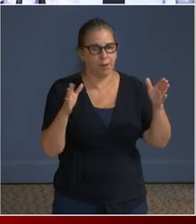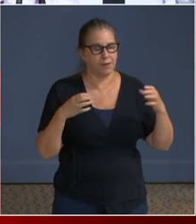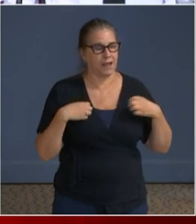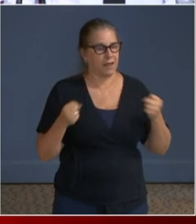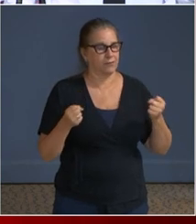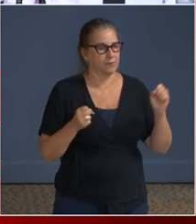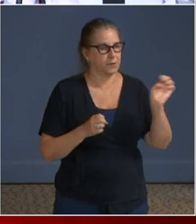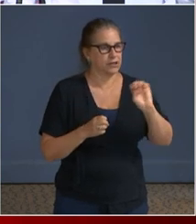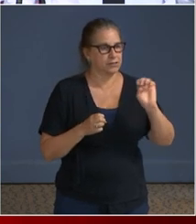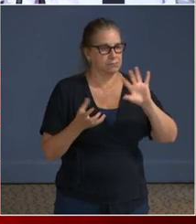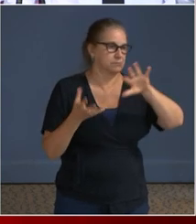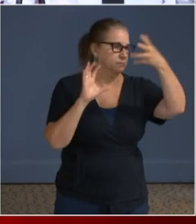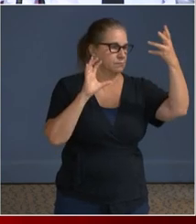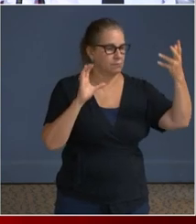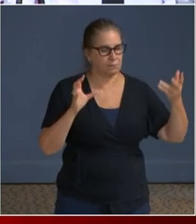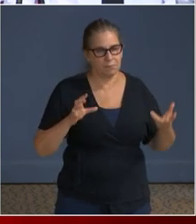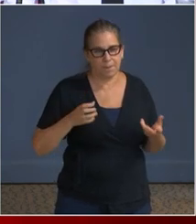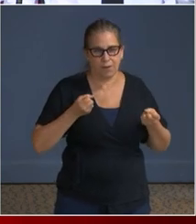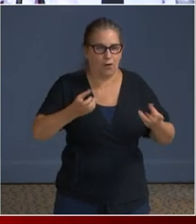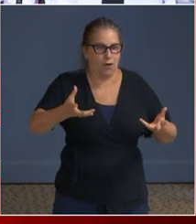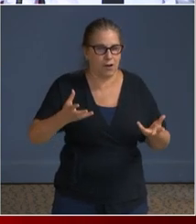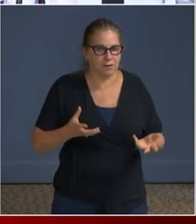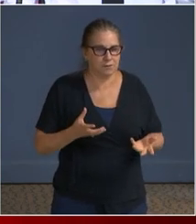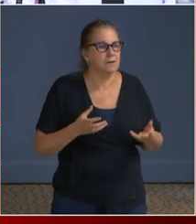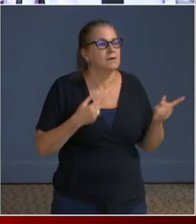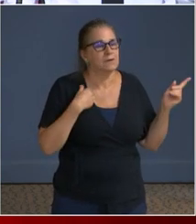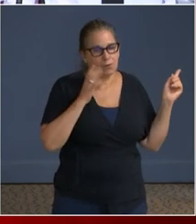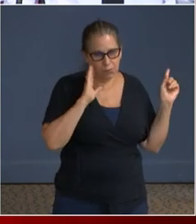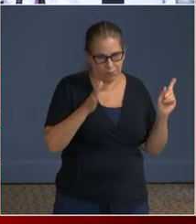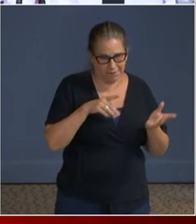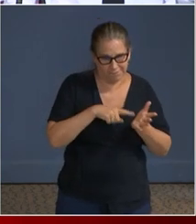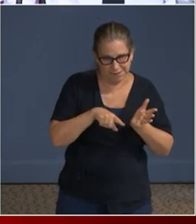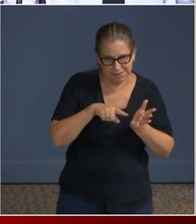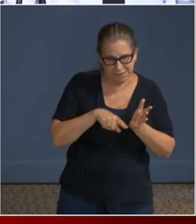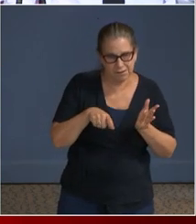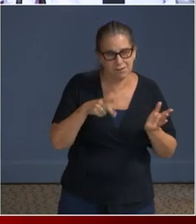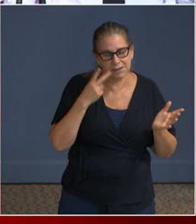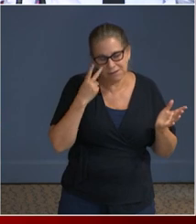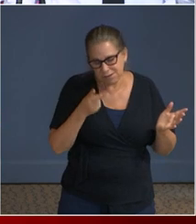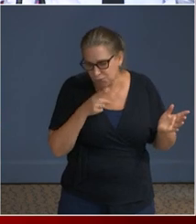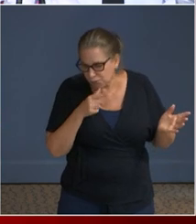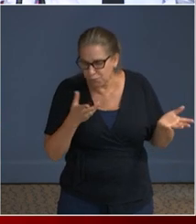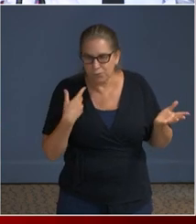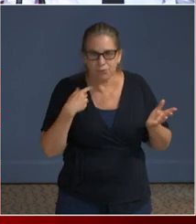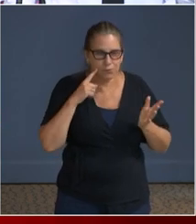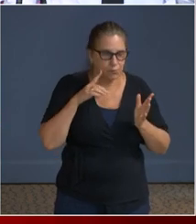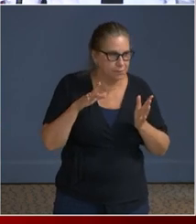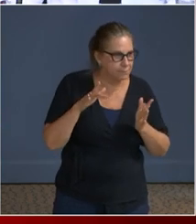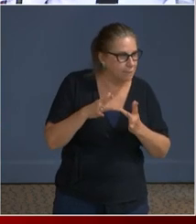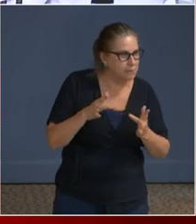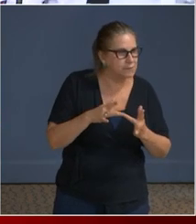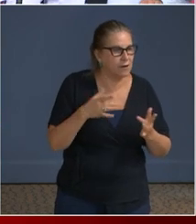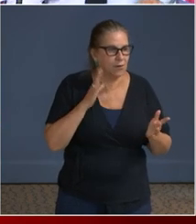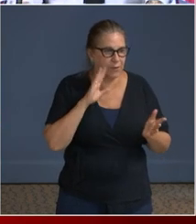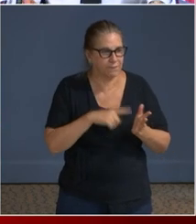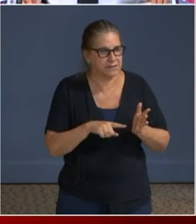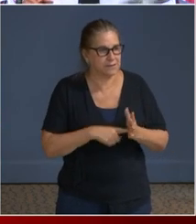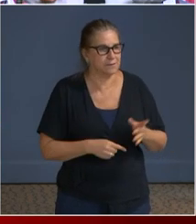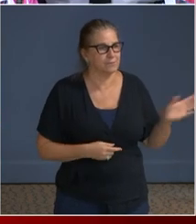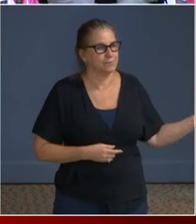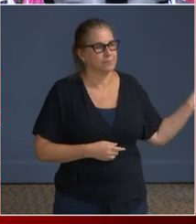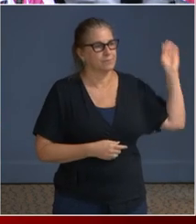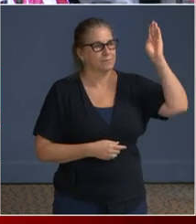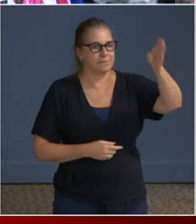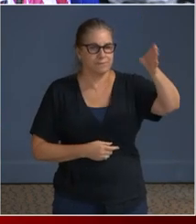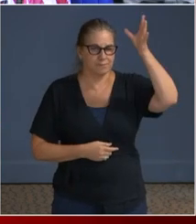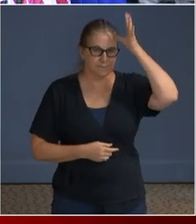going to thoroughly investigate and see if somebody can't be charged. Mayor, can we expect any sort of policy changes